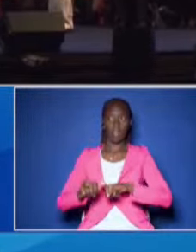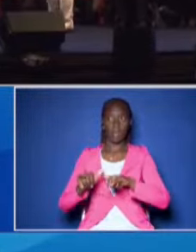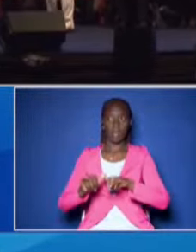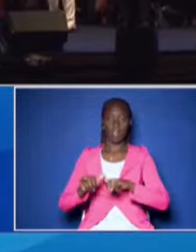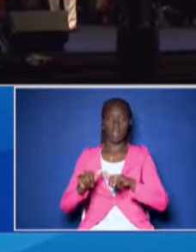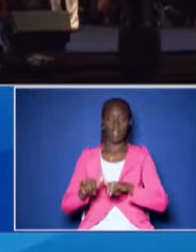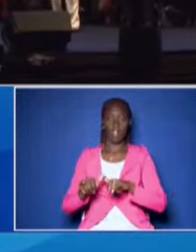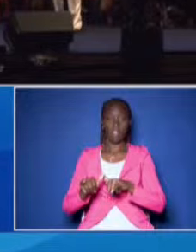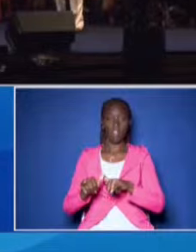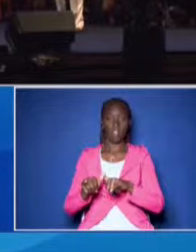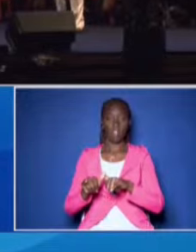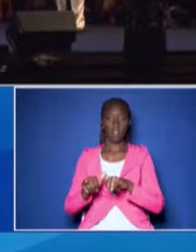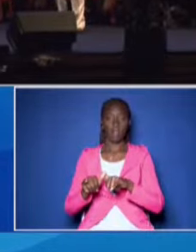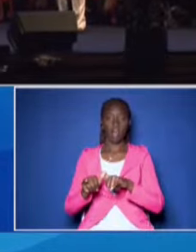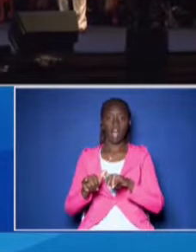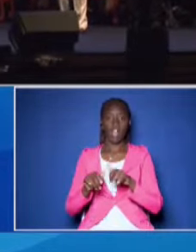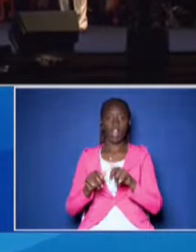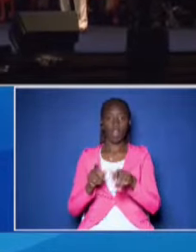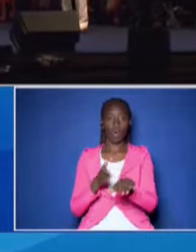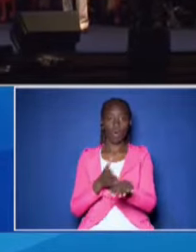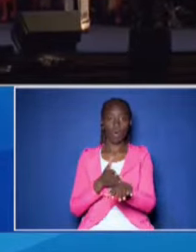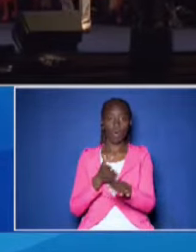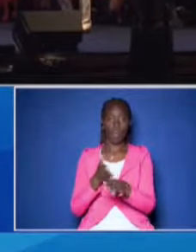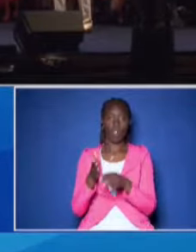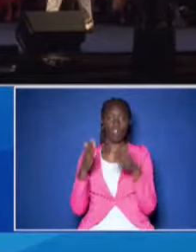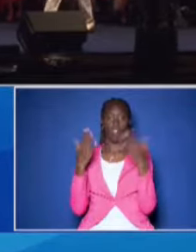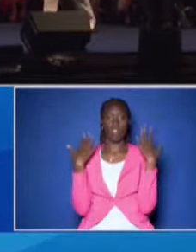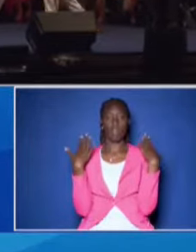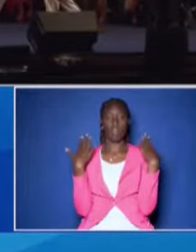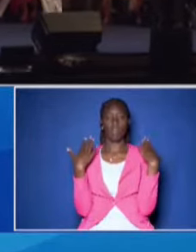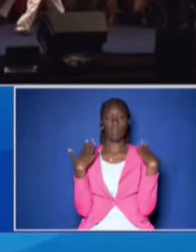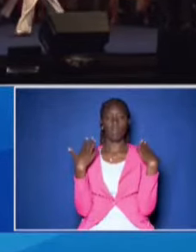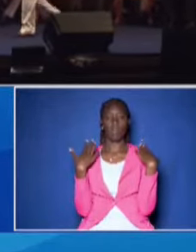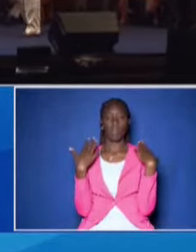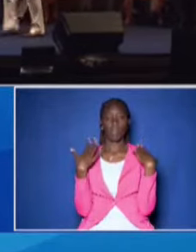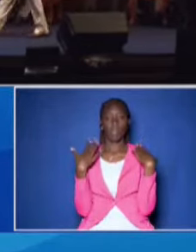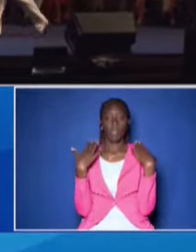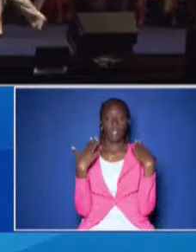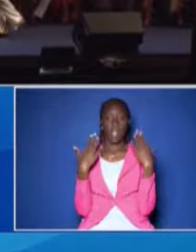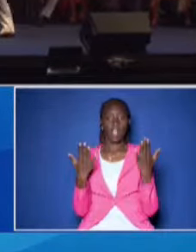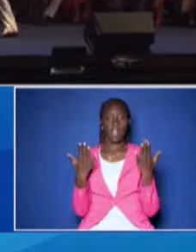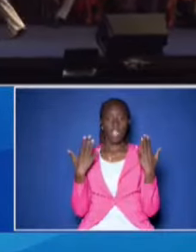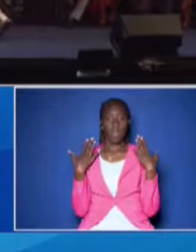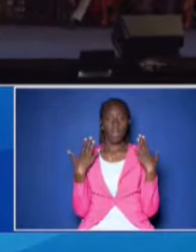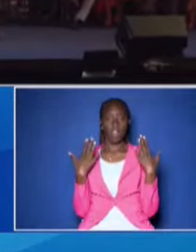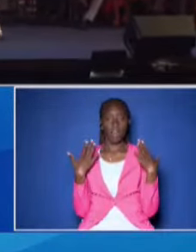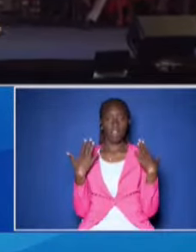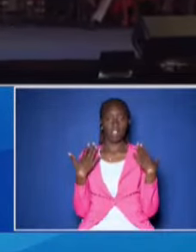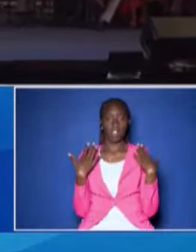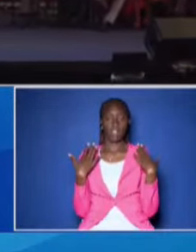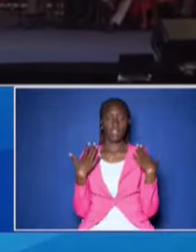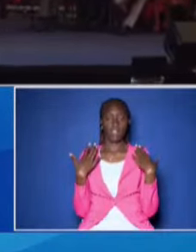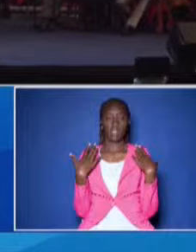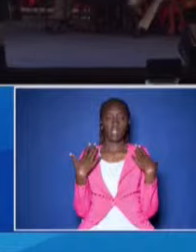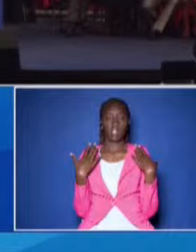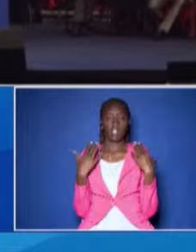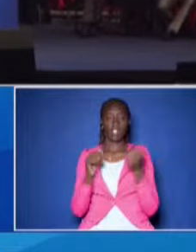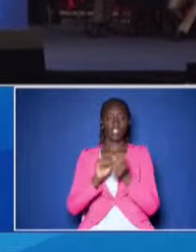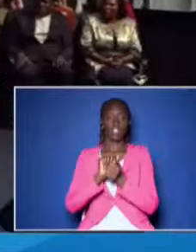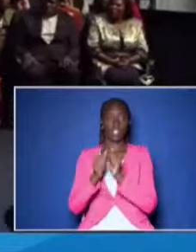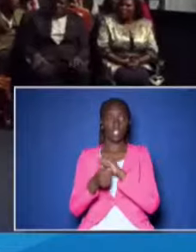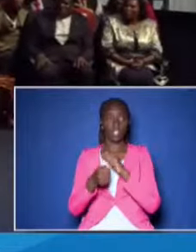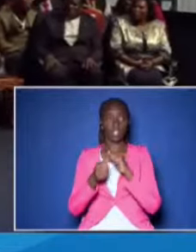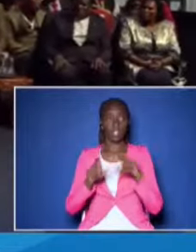abideth how long forever forever it changes